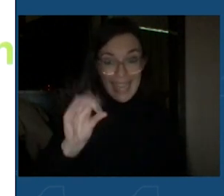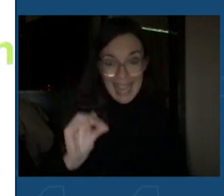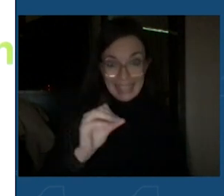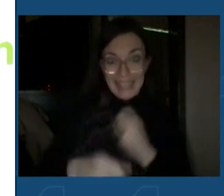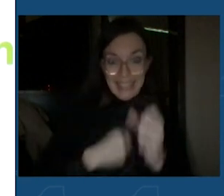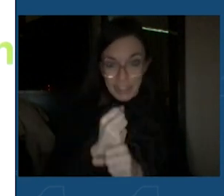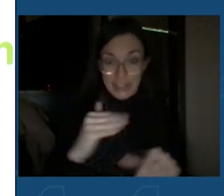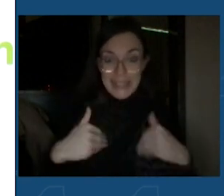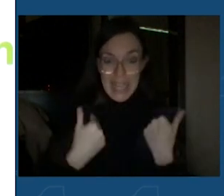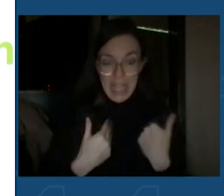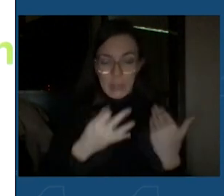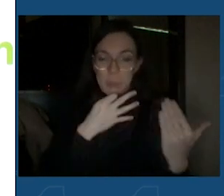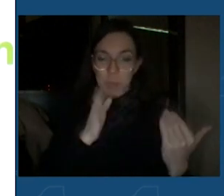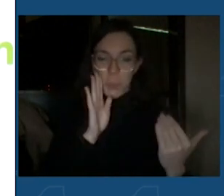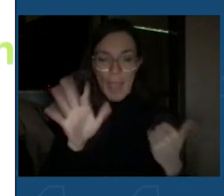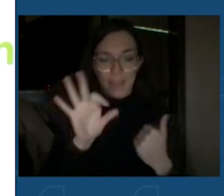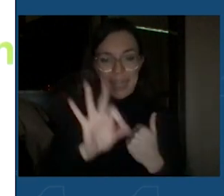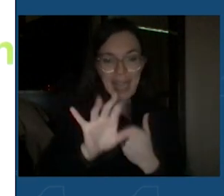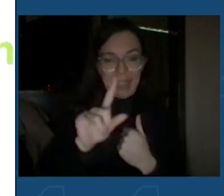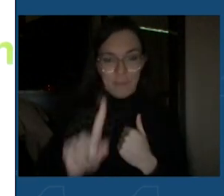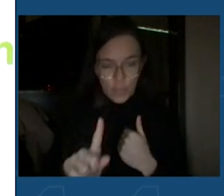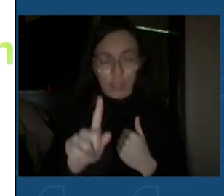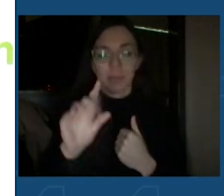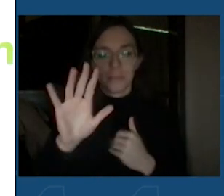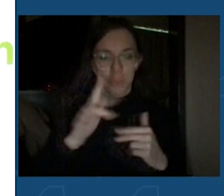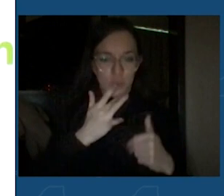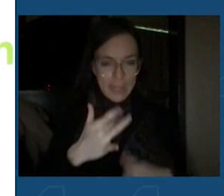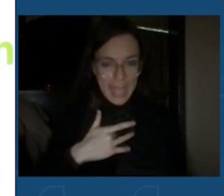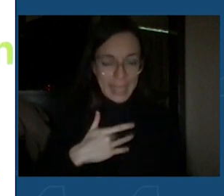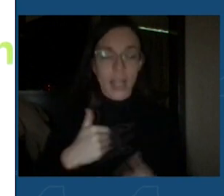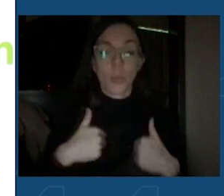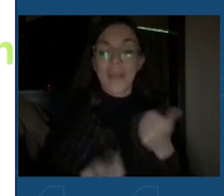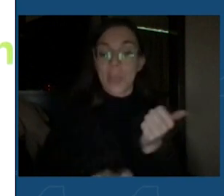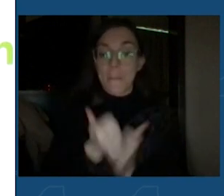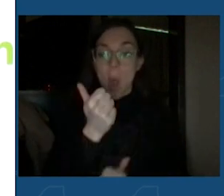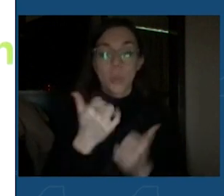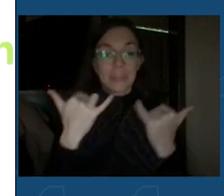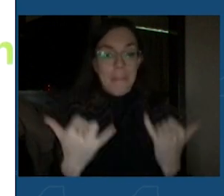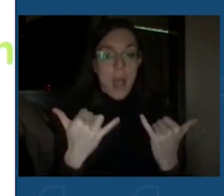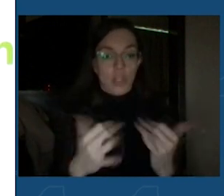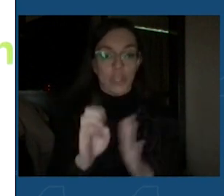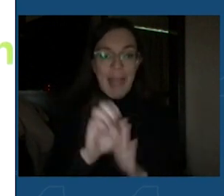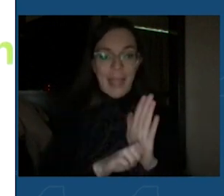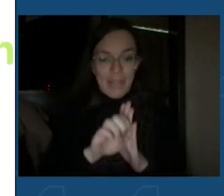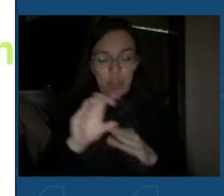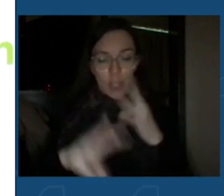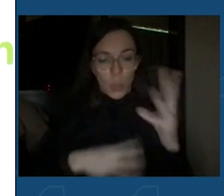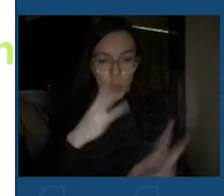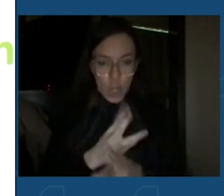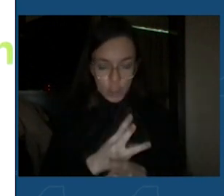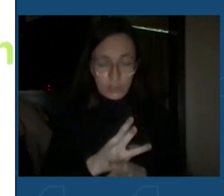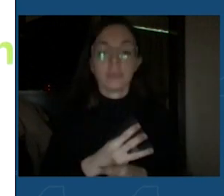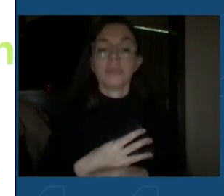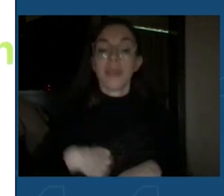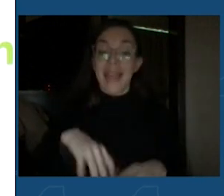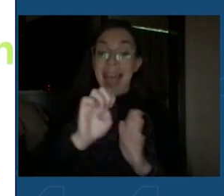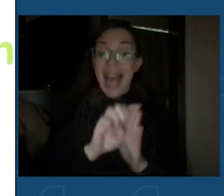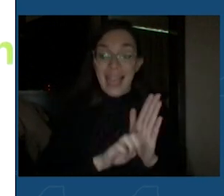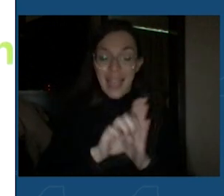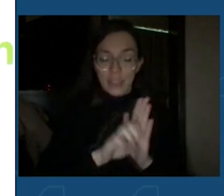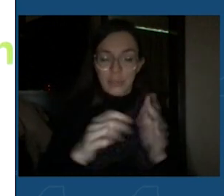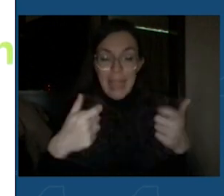birthday. We have the most modern elevators in the world, which generate electricity as they go down to power elevators which go